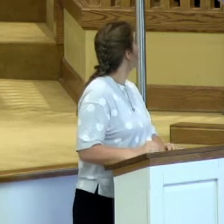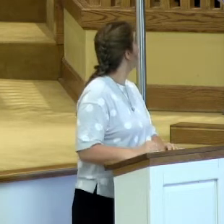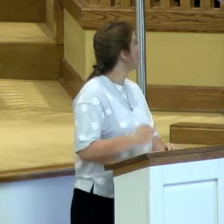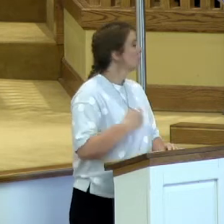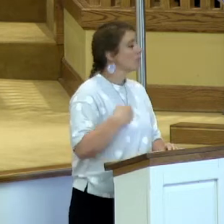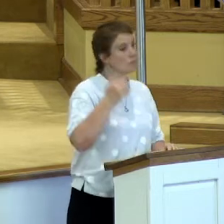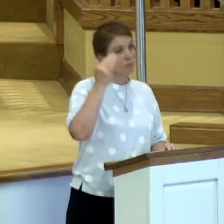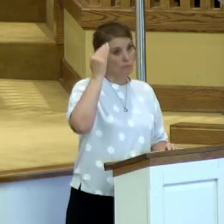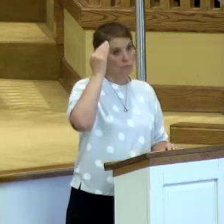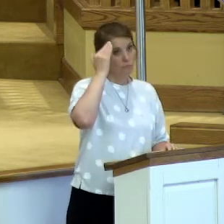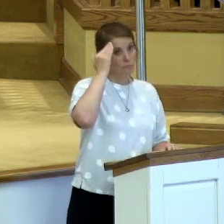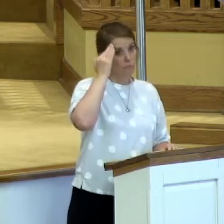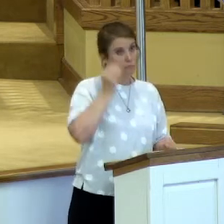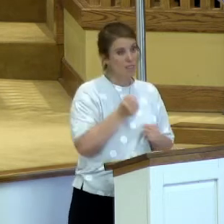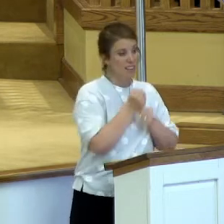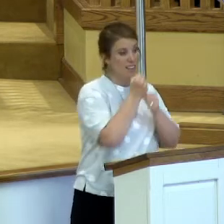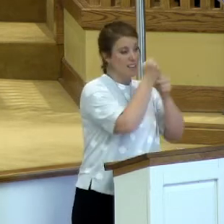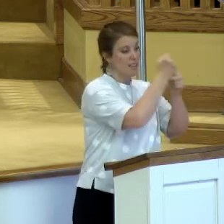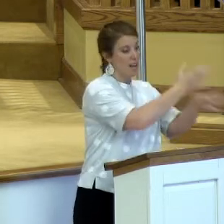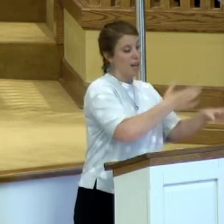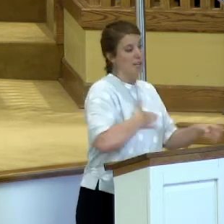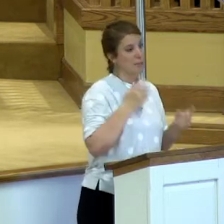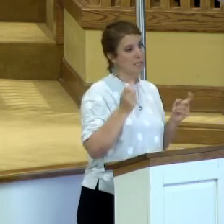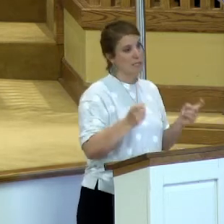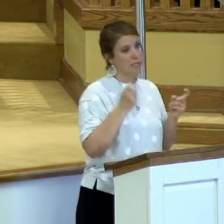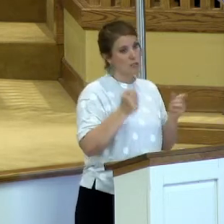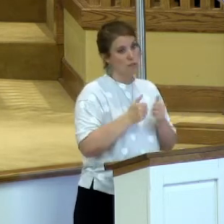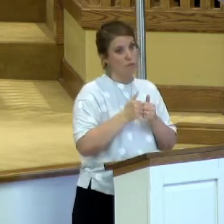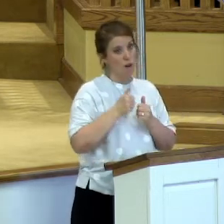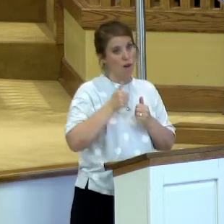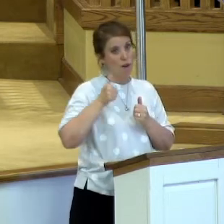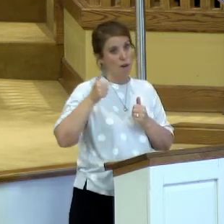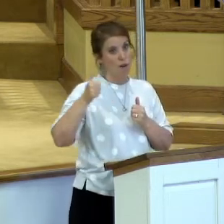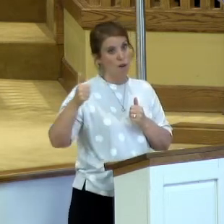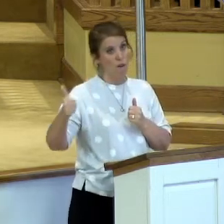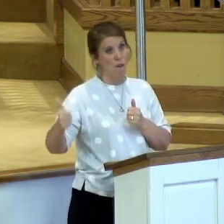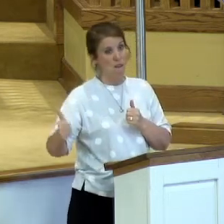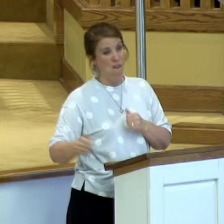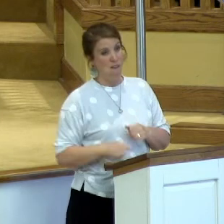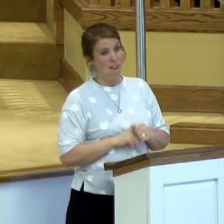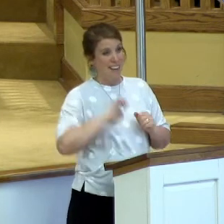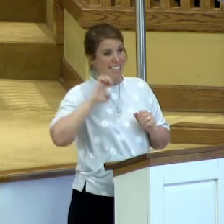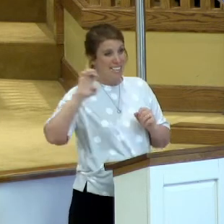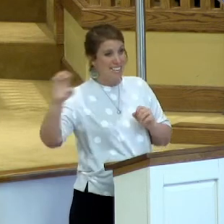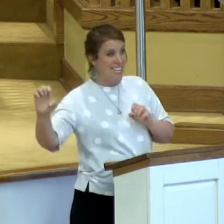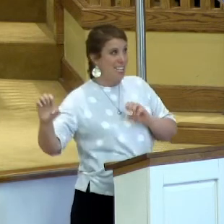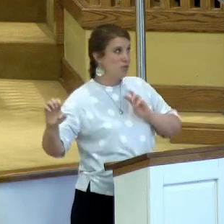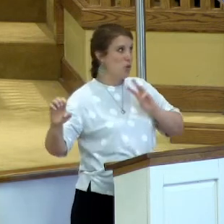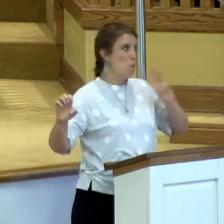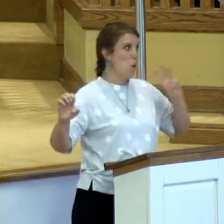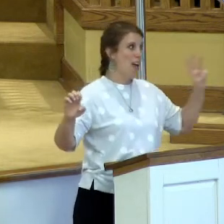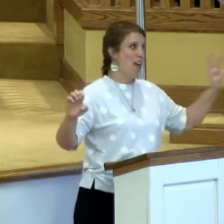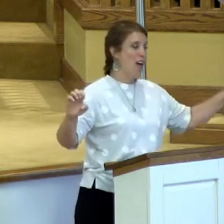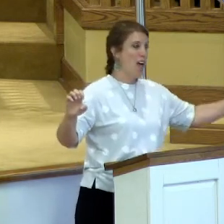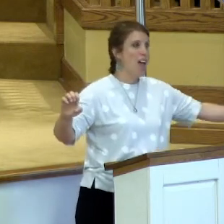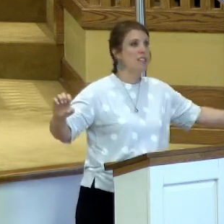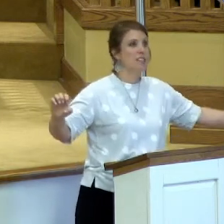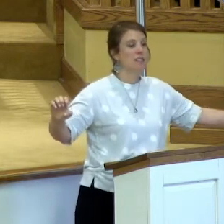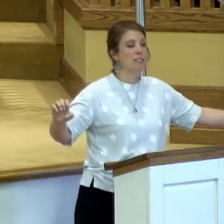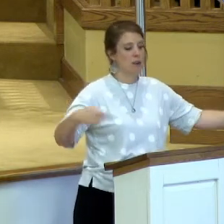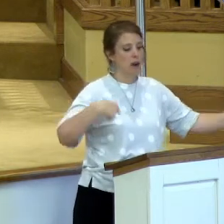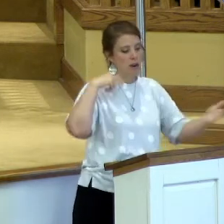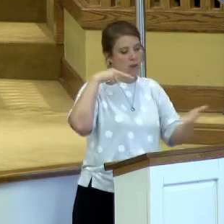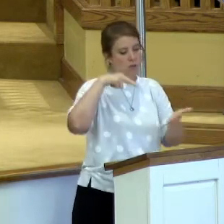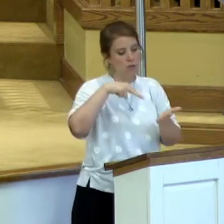I know you cast my sin as far as the east is from the west, and